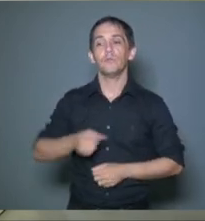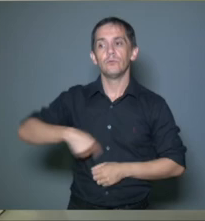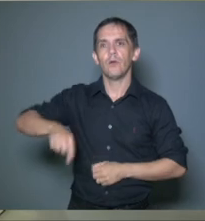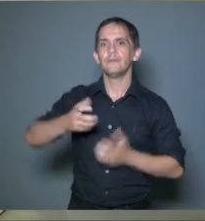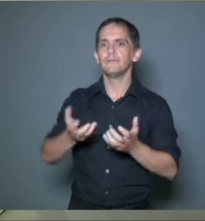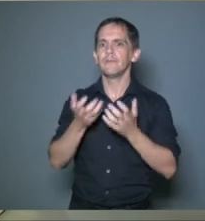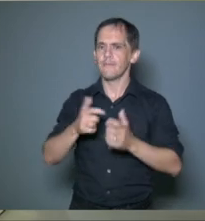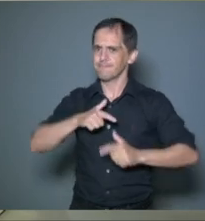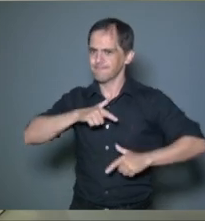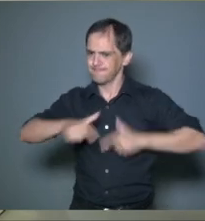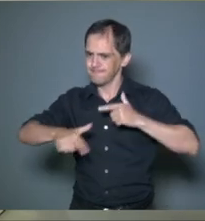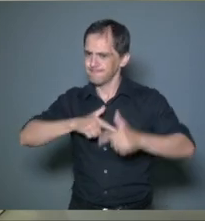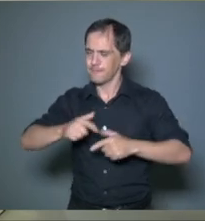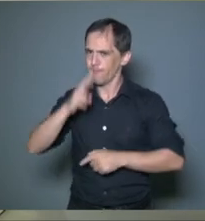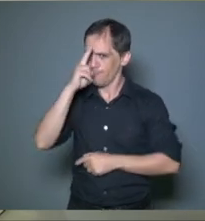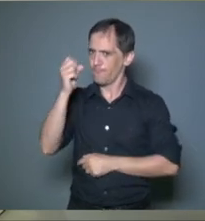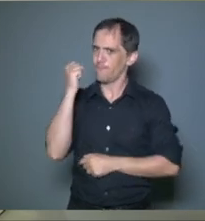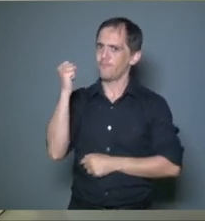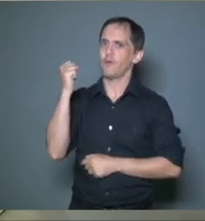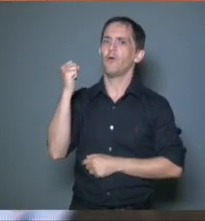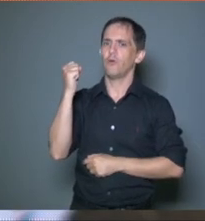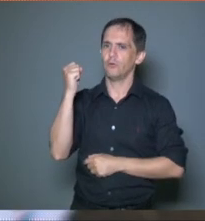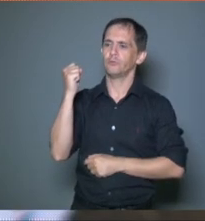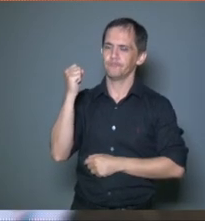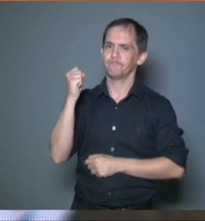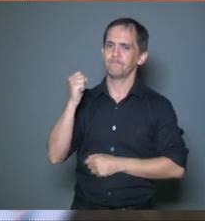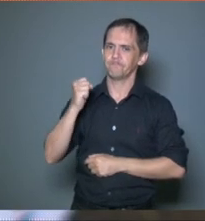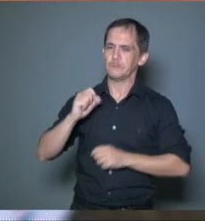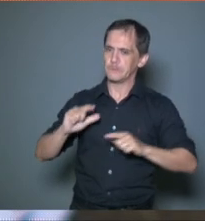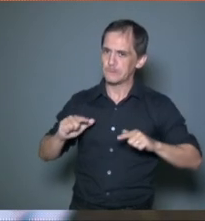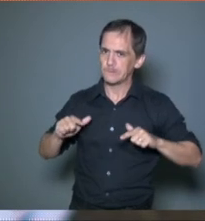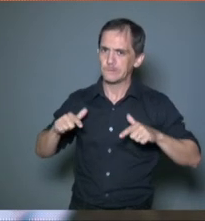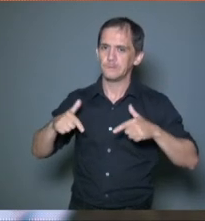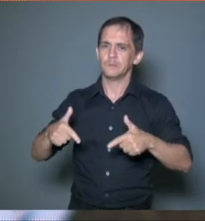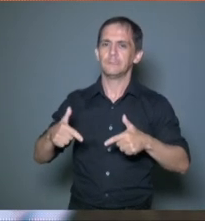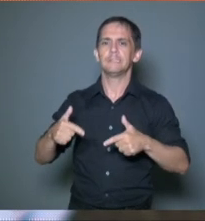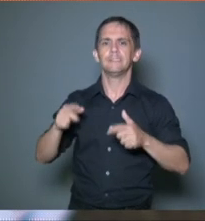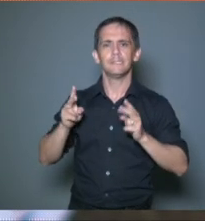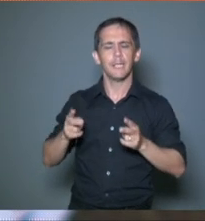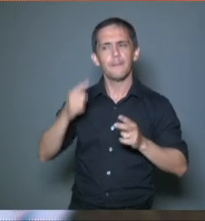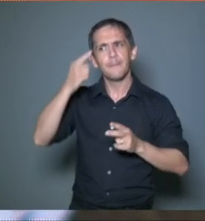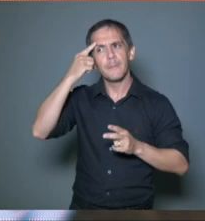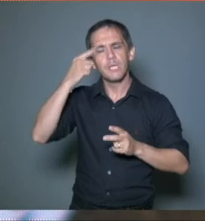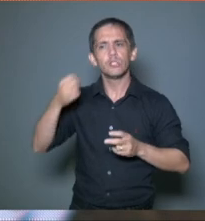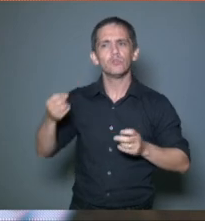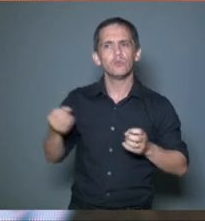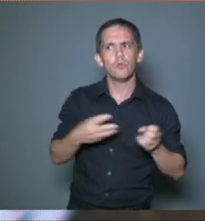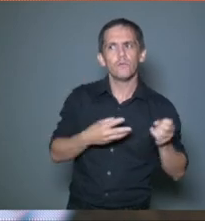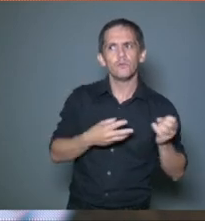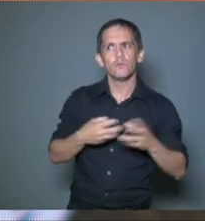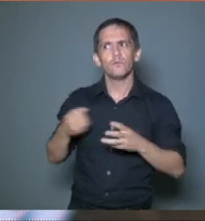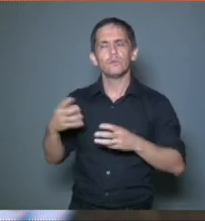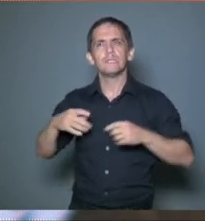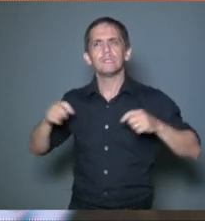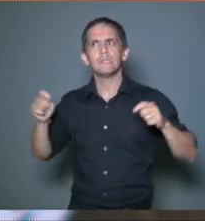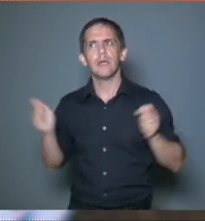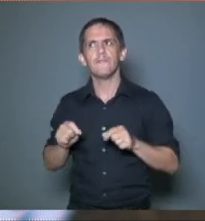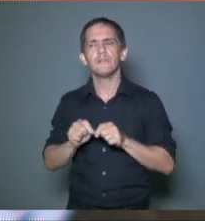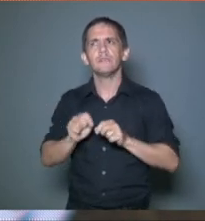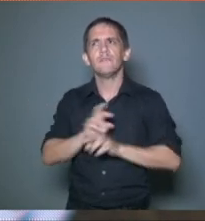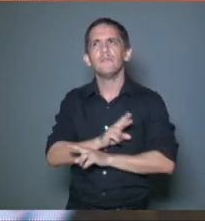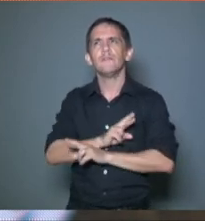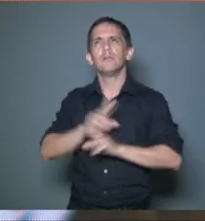concentrated. So we intend to work strongly with that vision of innovation to